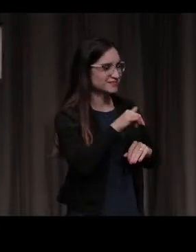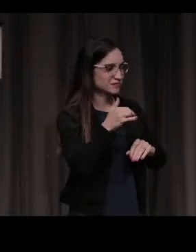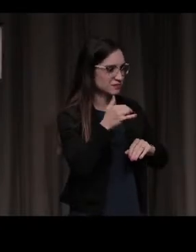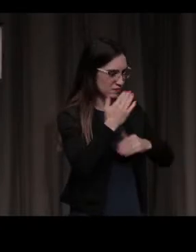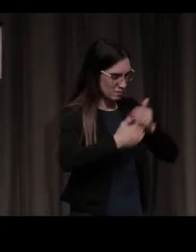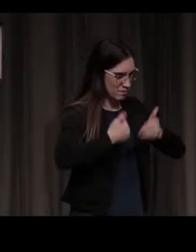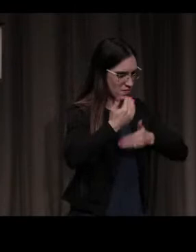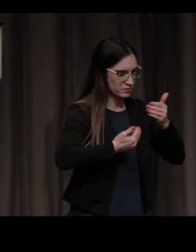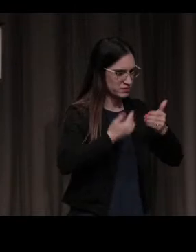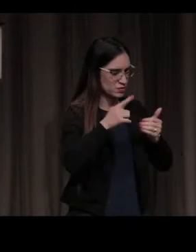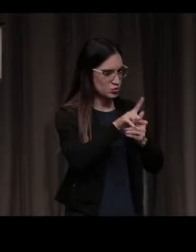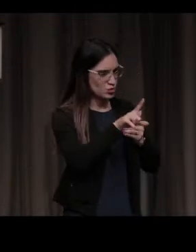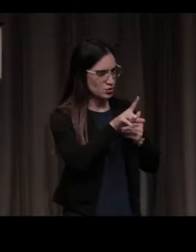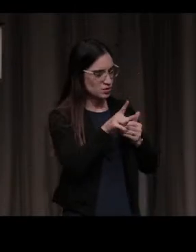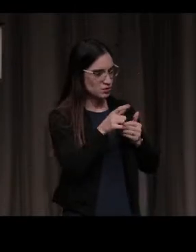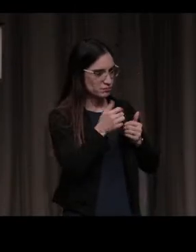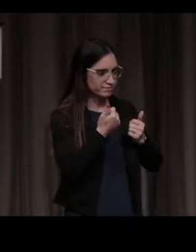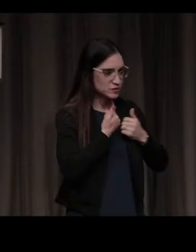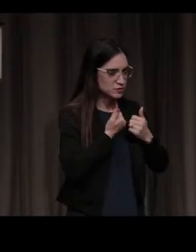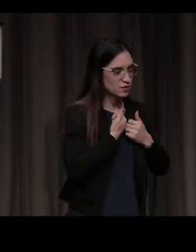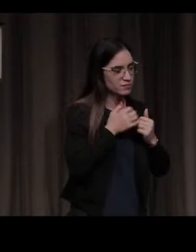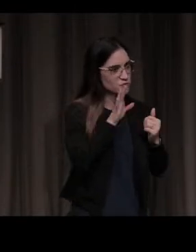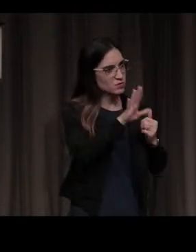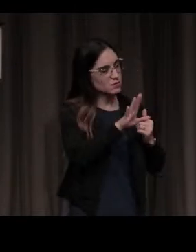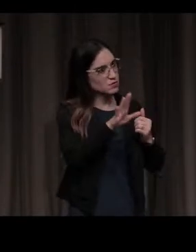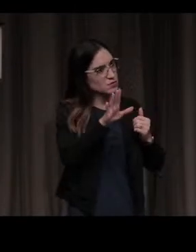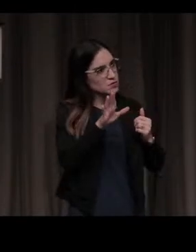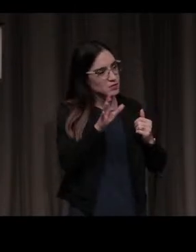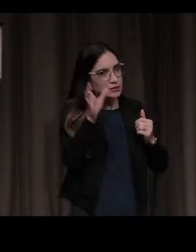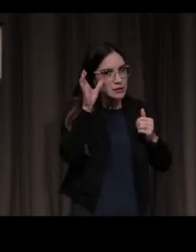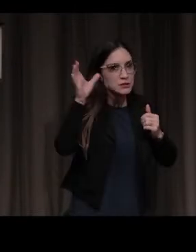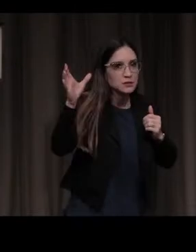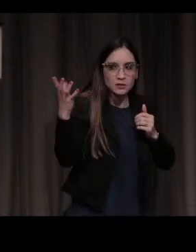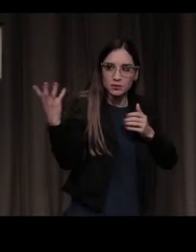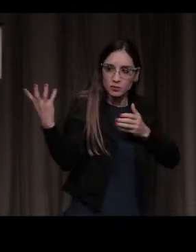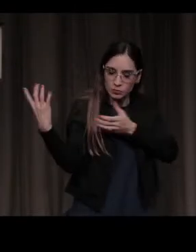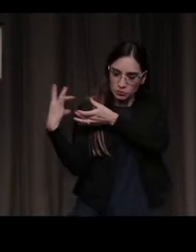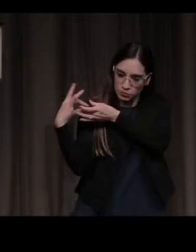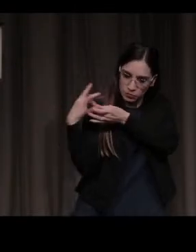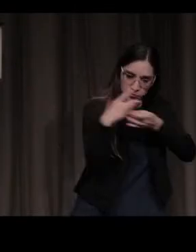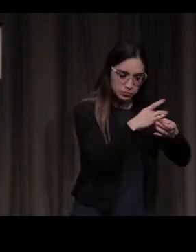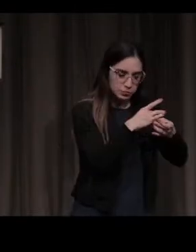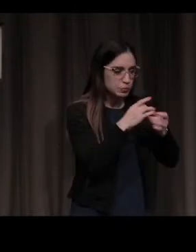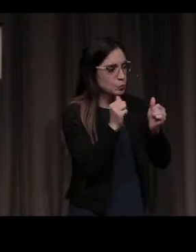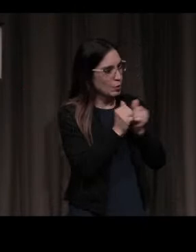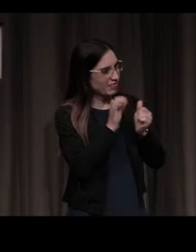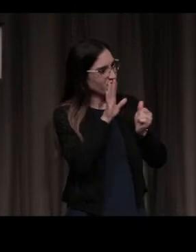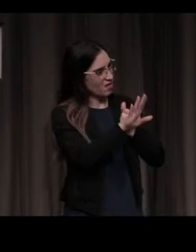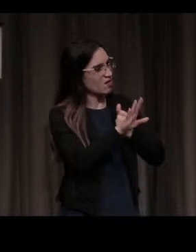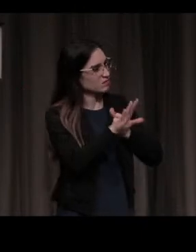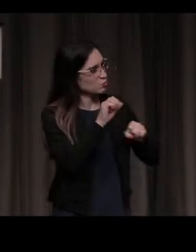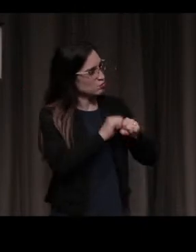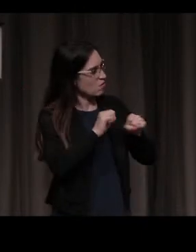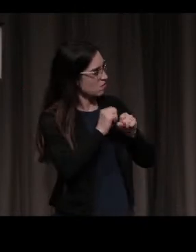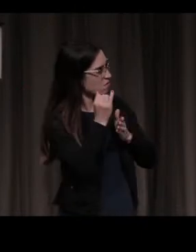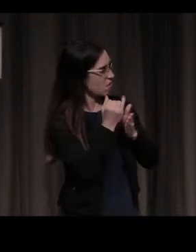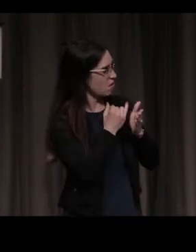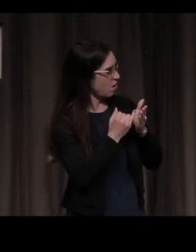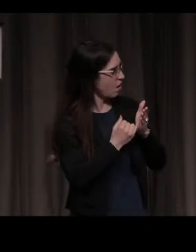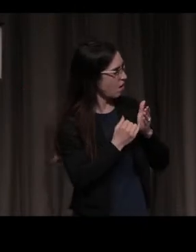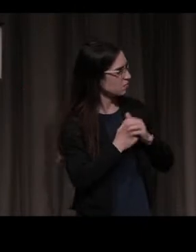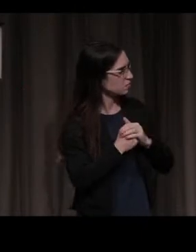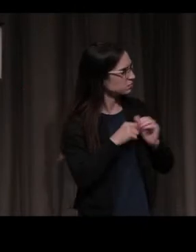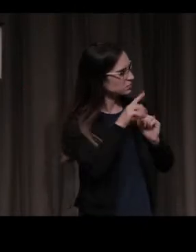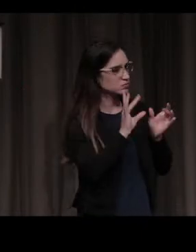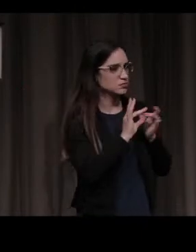process of being one with art, you know? And listening to you guys